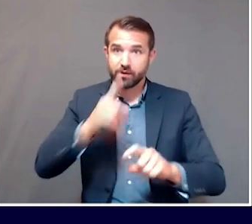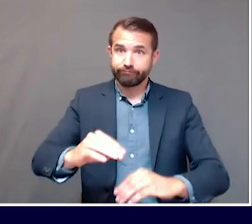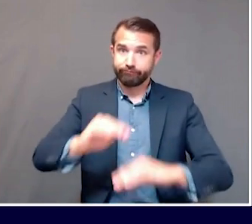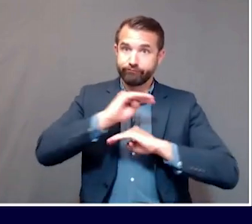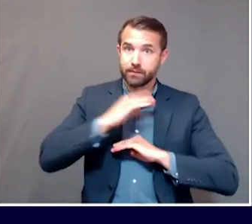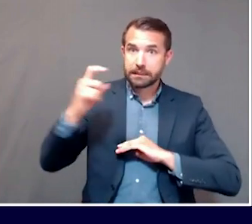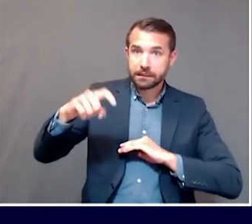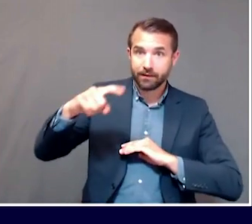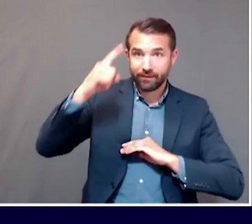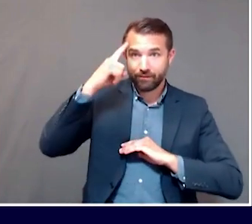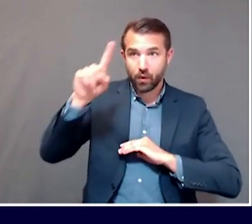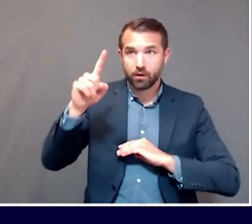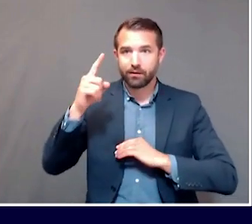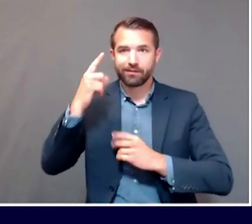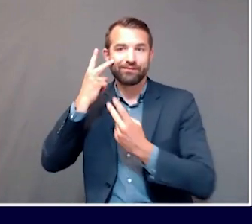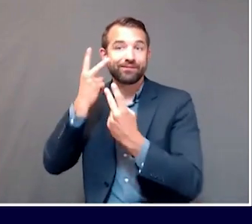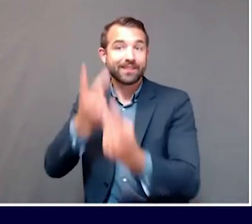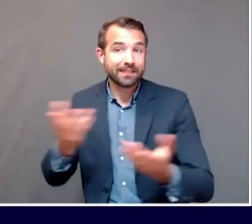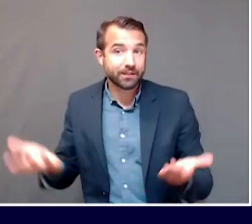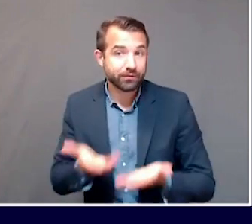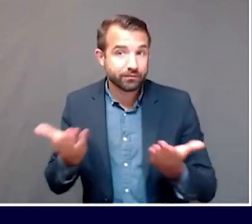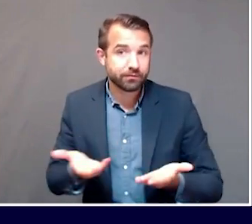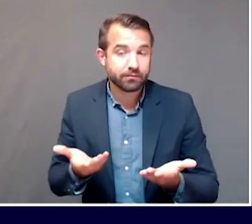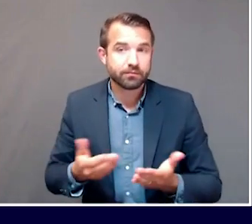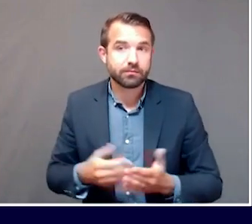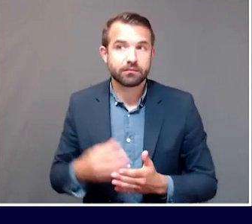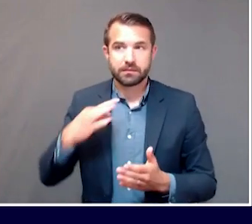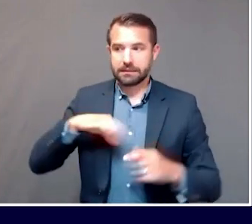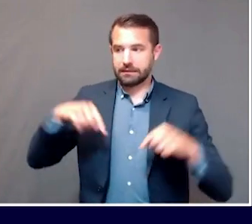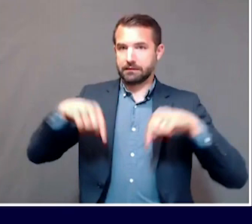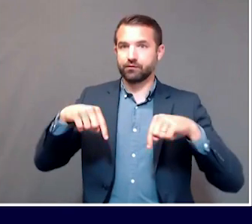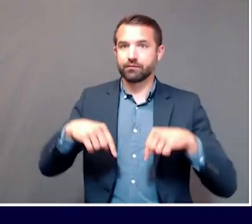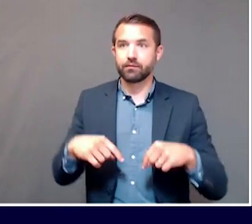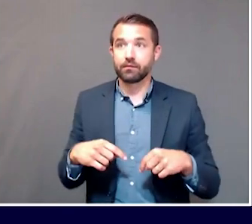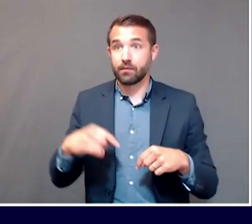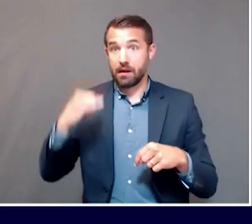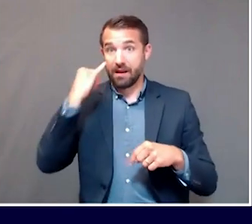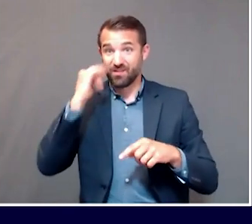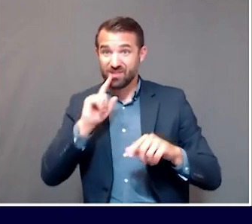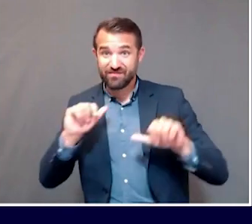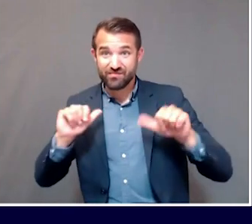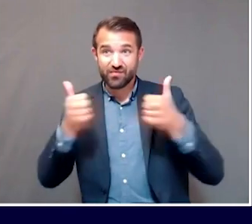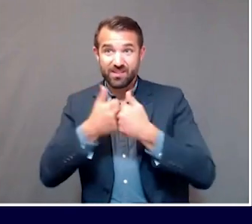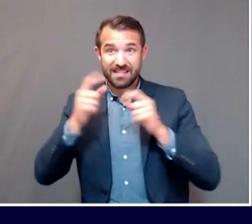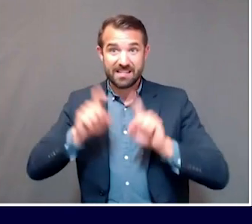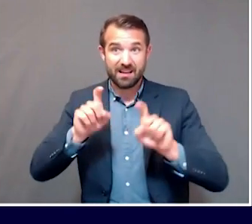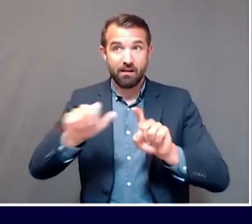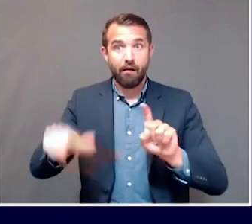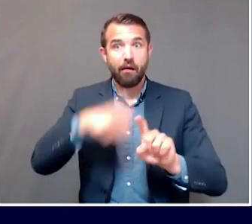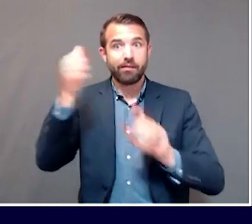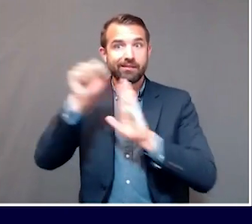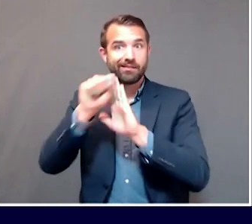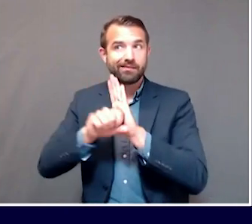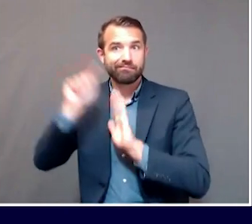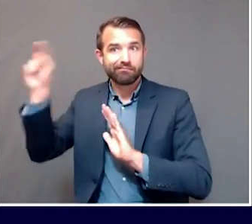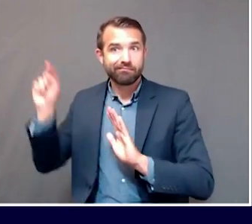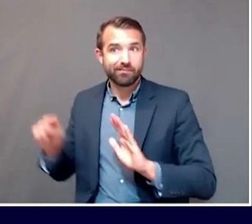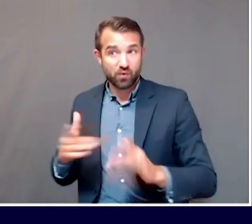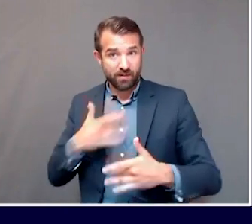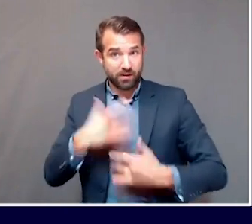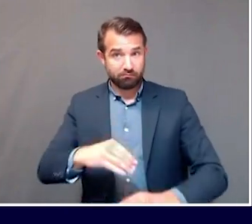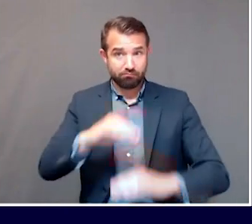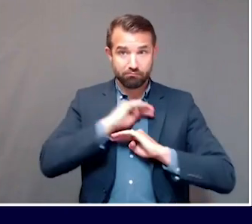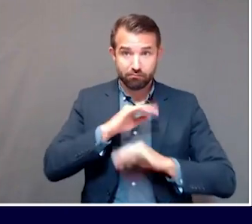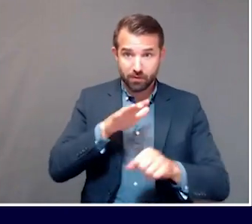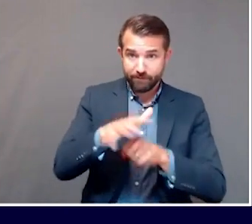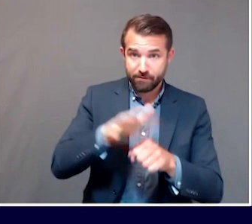industry, considering it's apparently difficult to get tested in some other states? Well, we're looking at those other states,